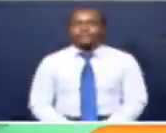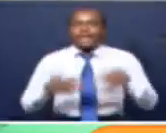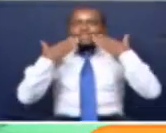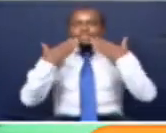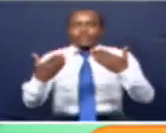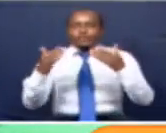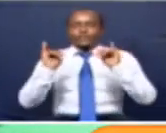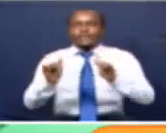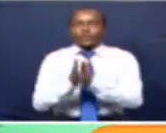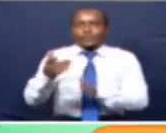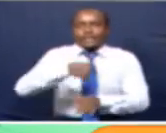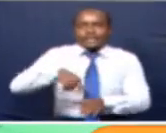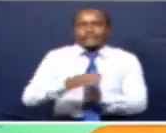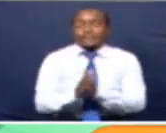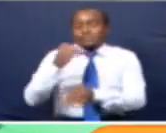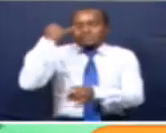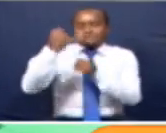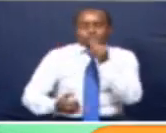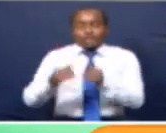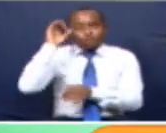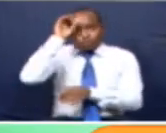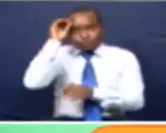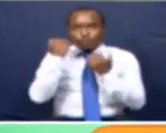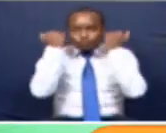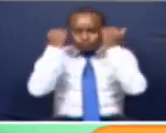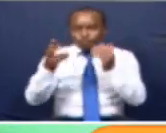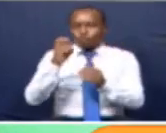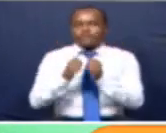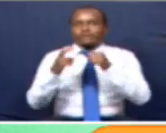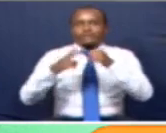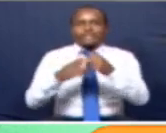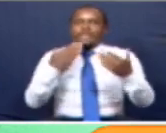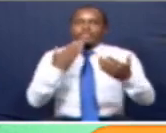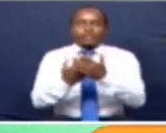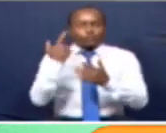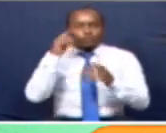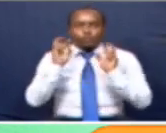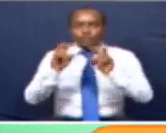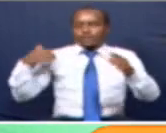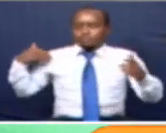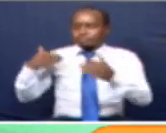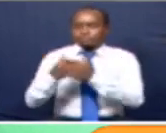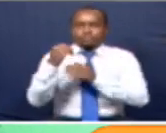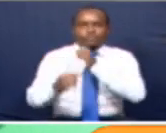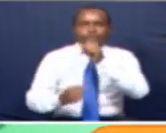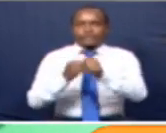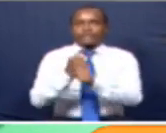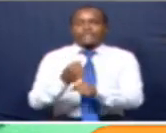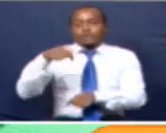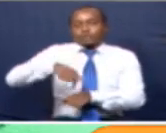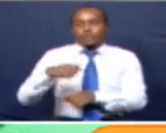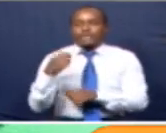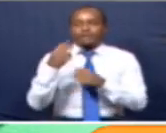for staying with us. We're on to our final opinion court of 2017, and thank you so much for watching us throughout the year. Tonight we have a trio of